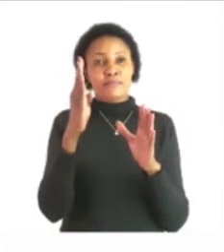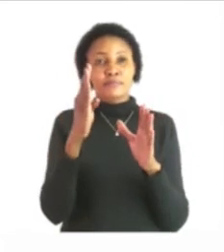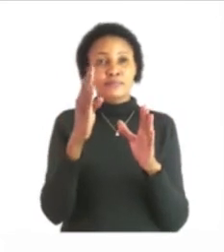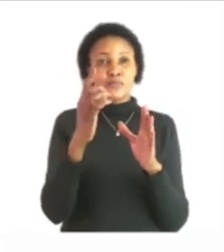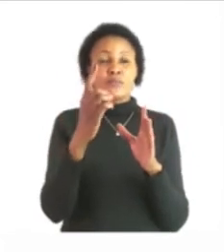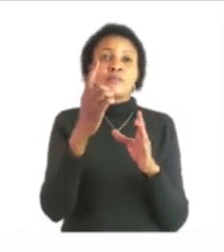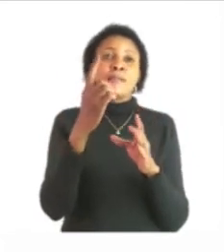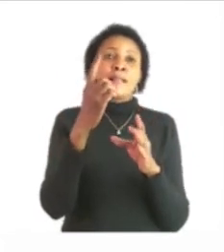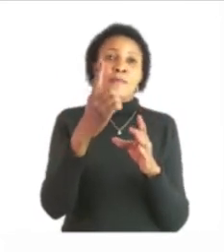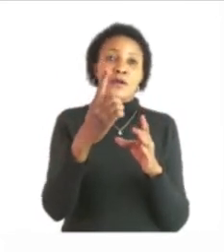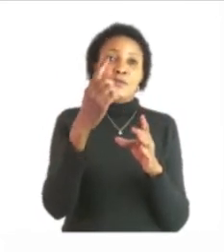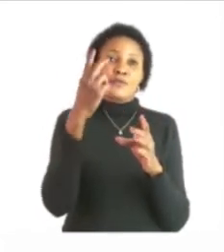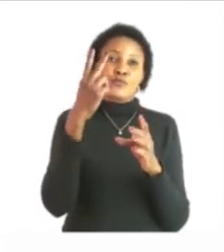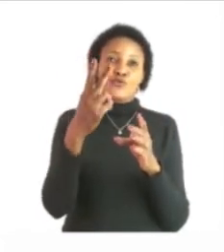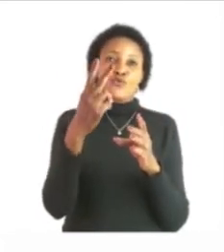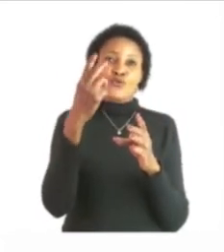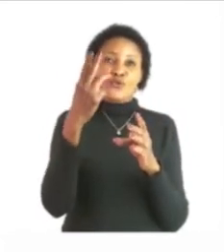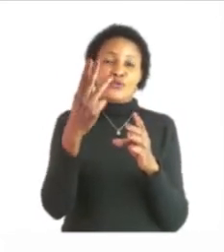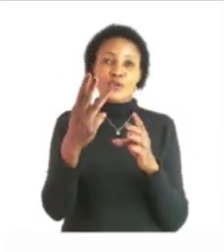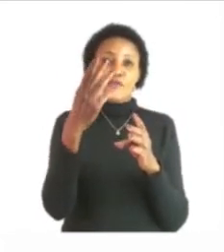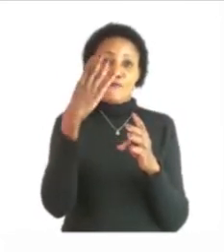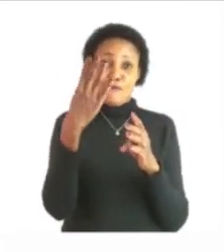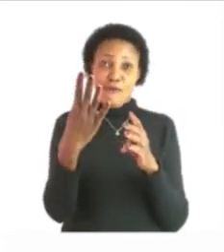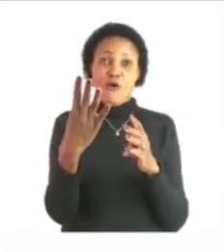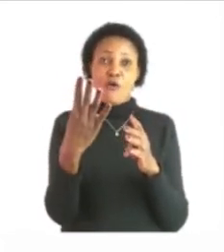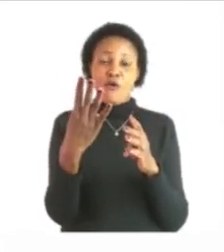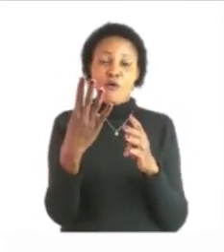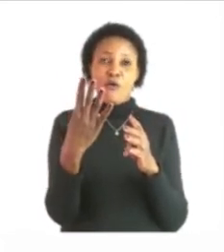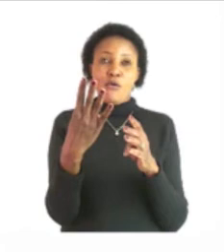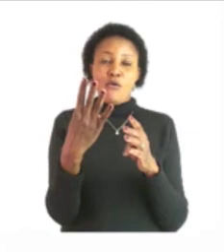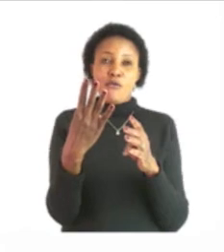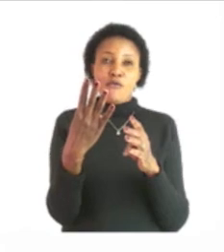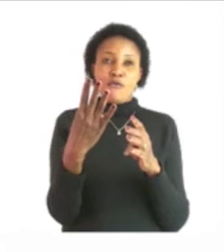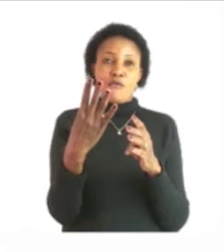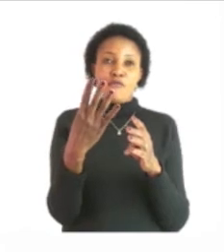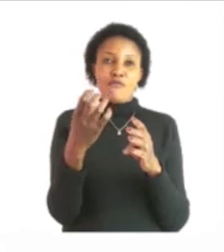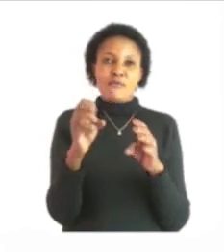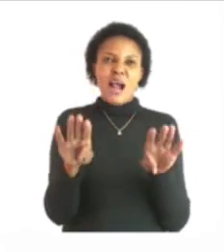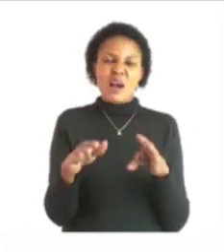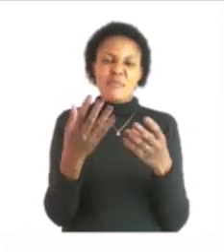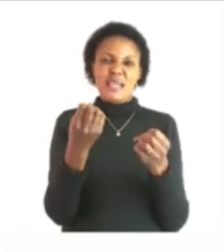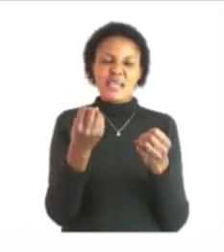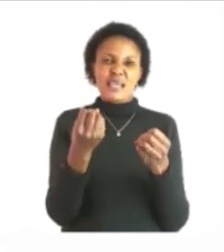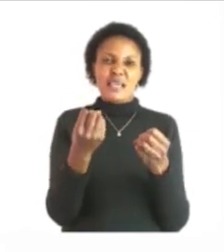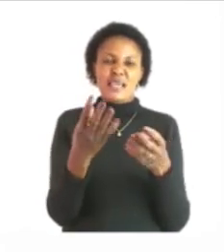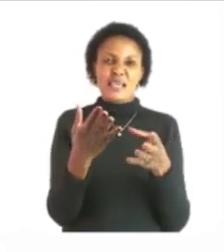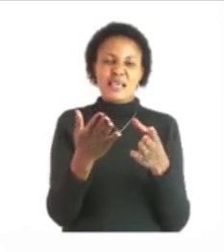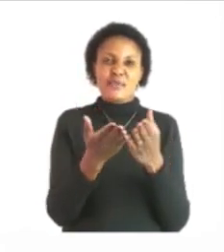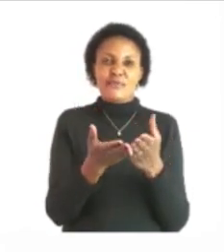them. 1, 2, 3, 4. How many ships did you count?